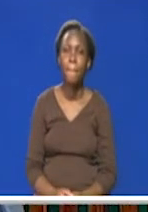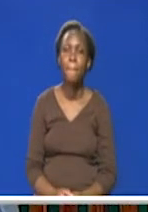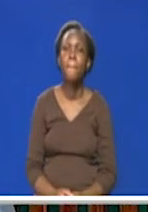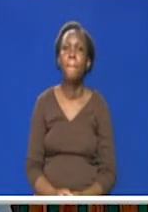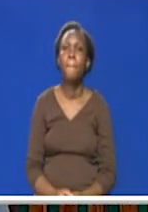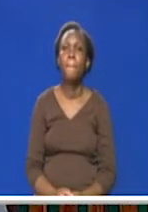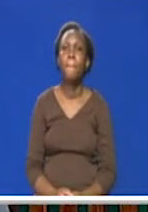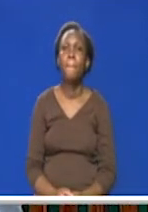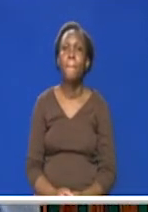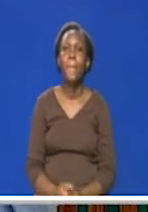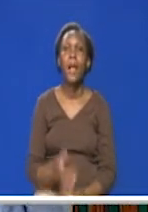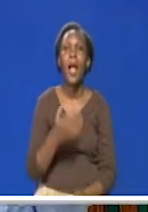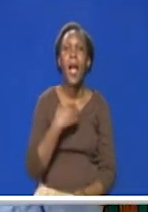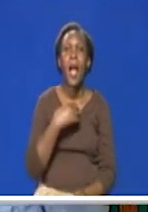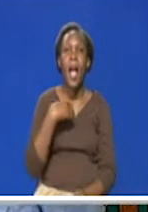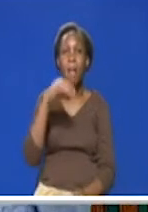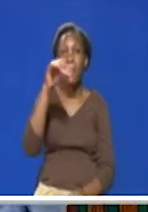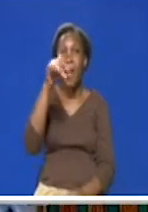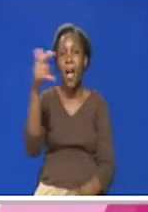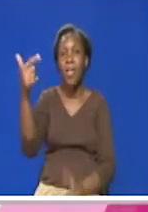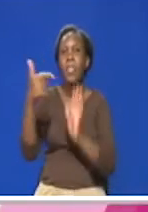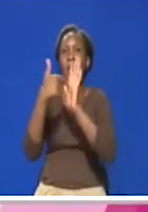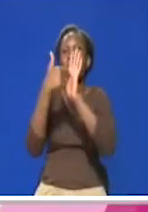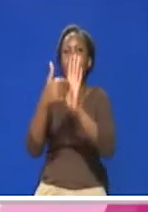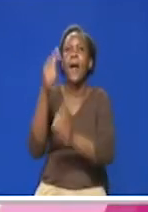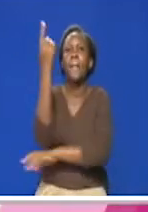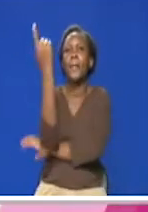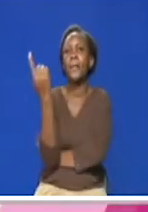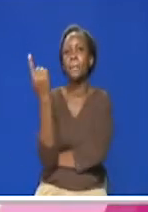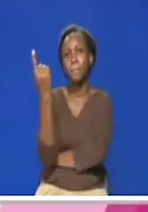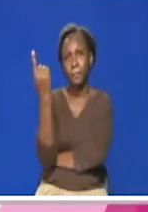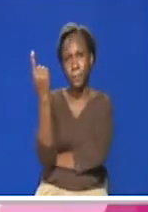Let's look at another example we have in there. And we have